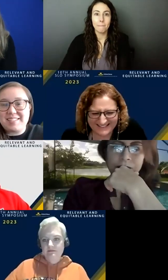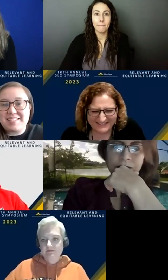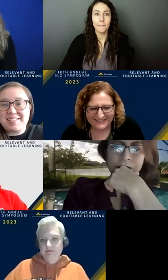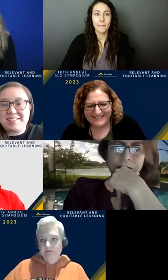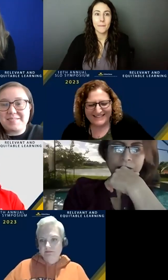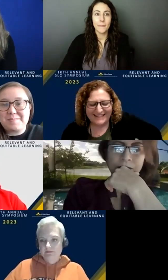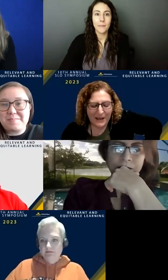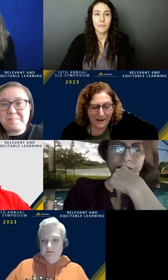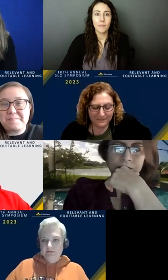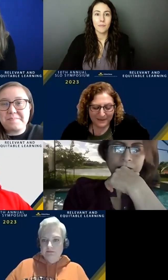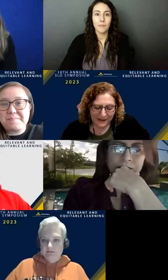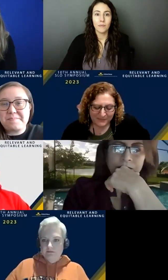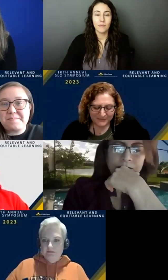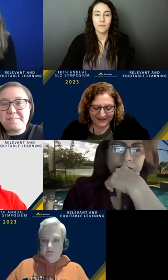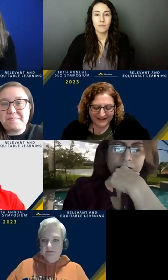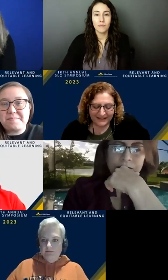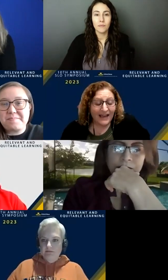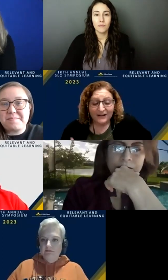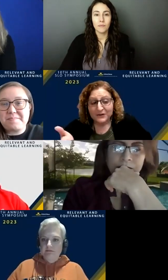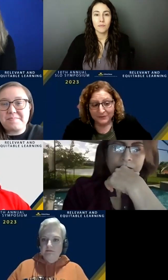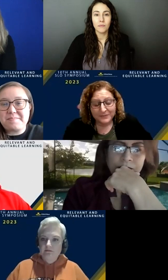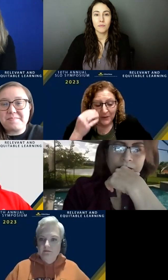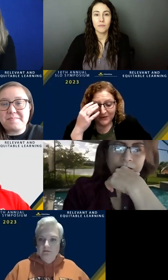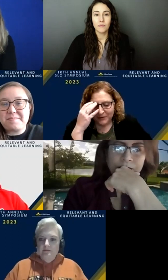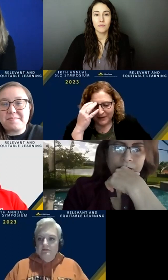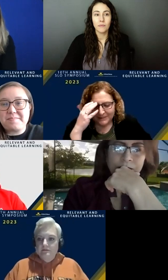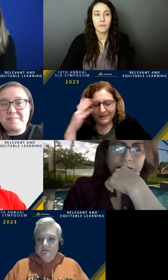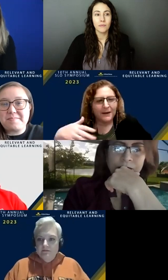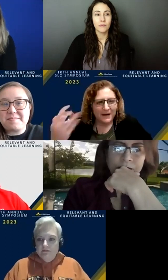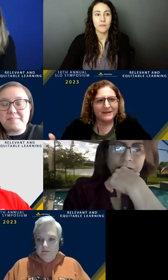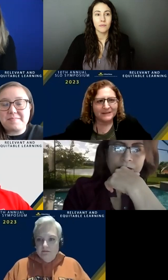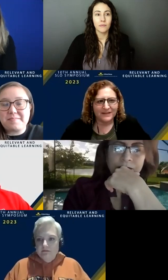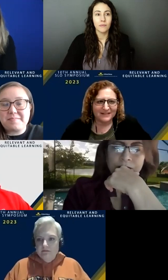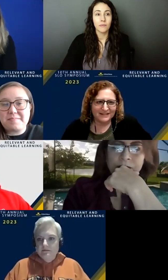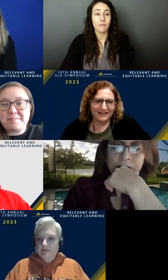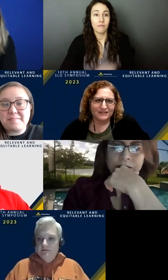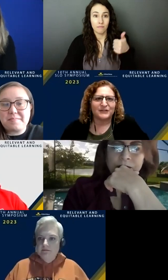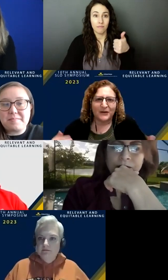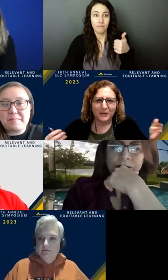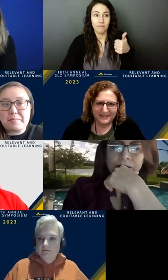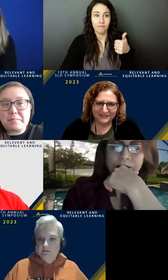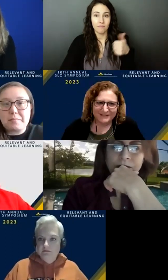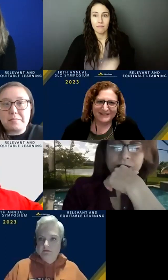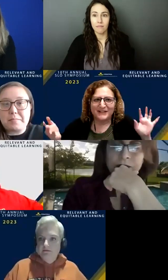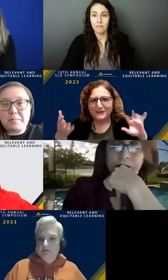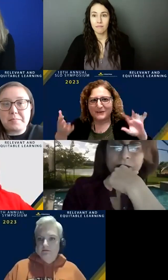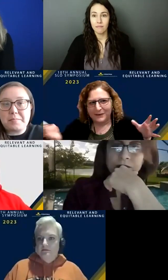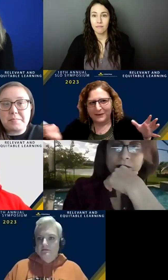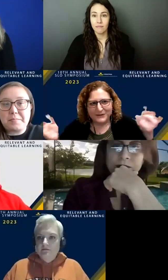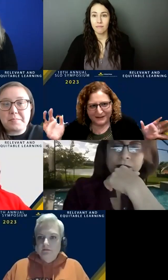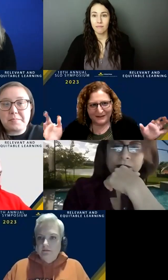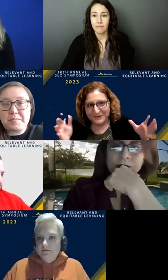that I was attending, but and also the other point I wanted to make about mixed methods and certainly qualitative data